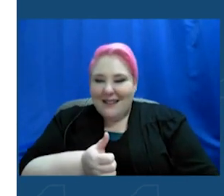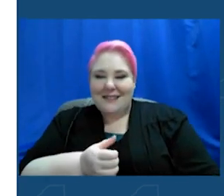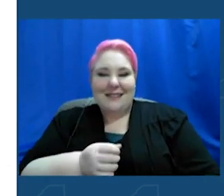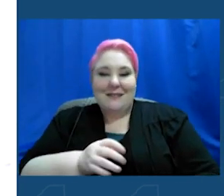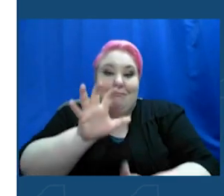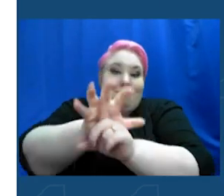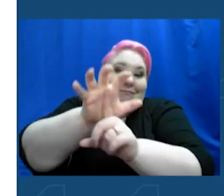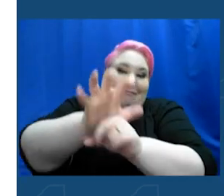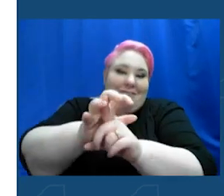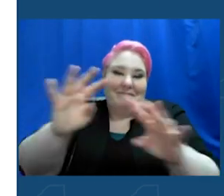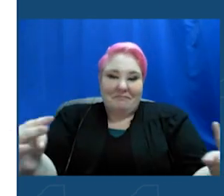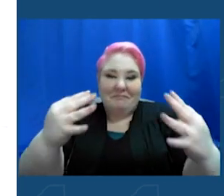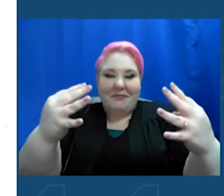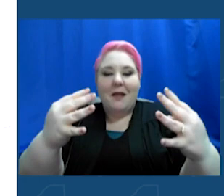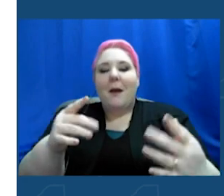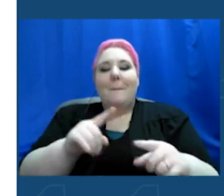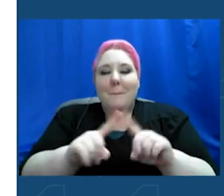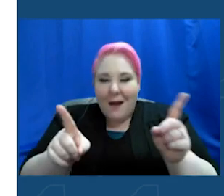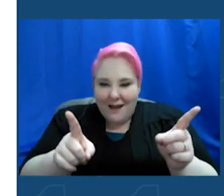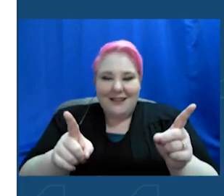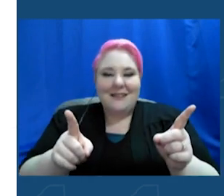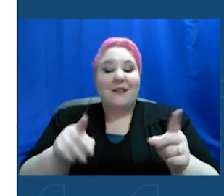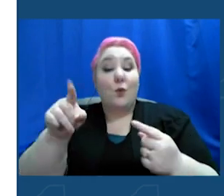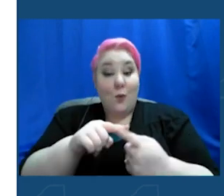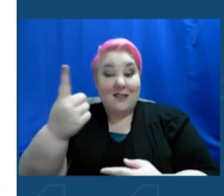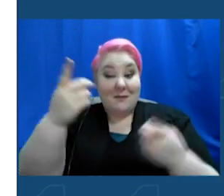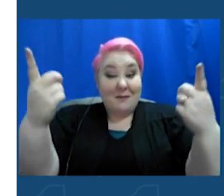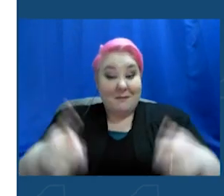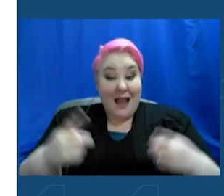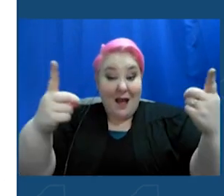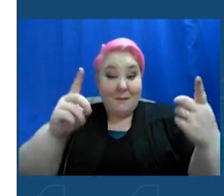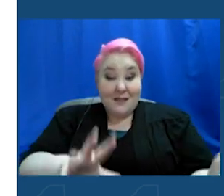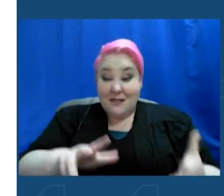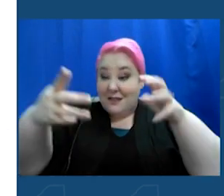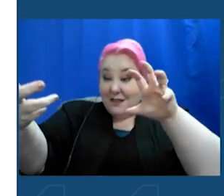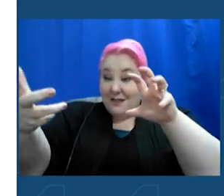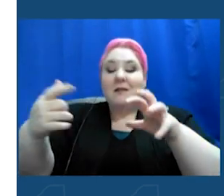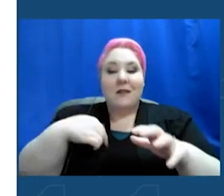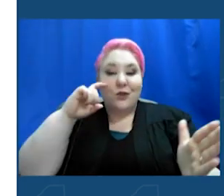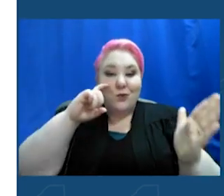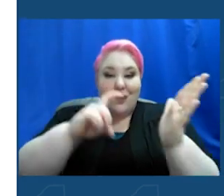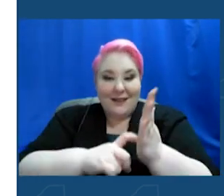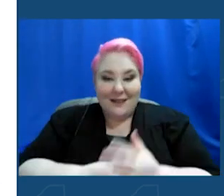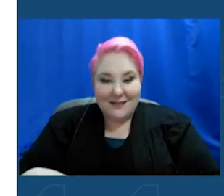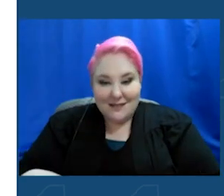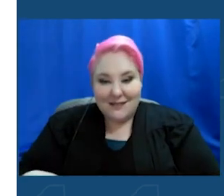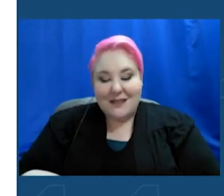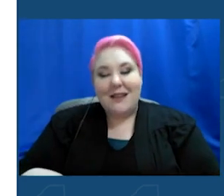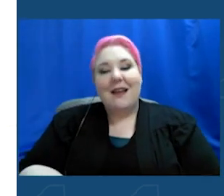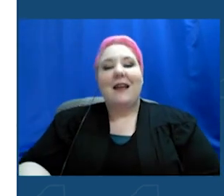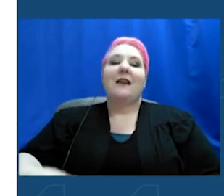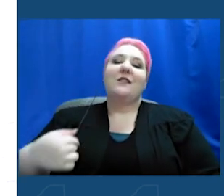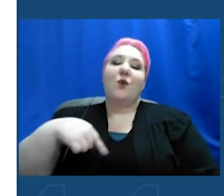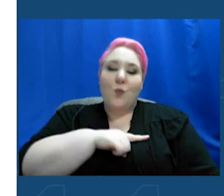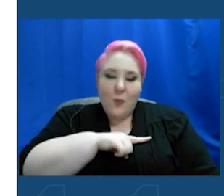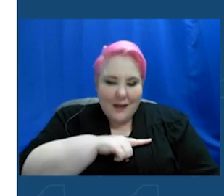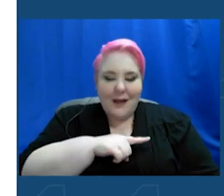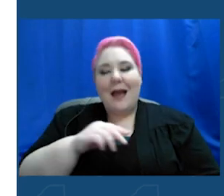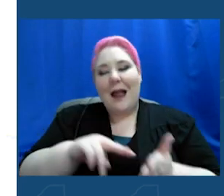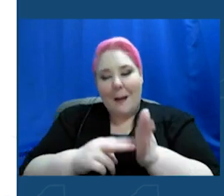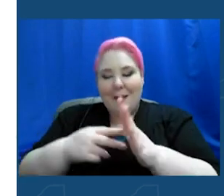it's there until something bad happens. The way in which we've done these projects jointly, and I say we, it is all of us in this